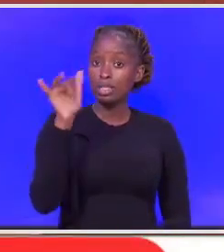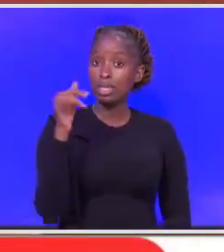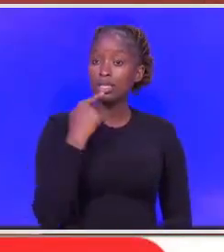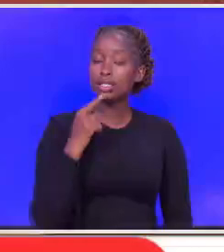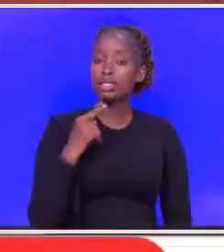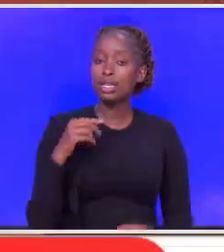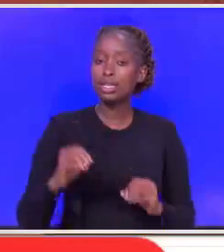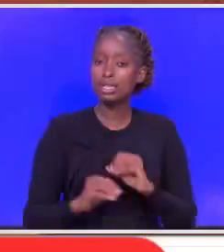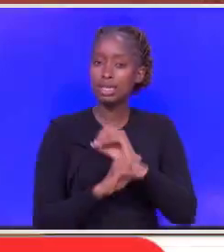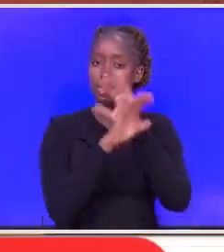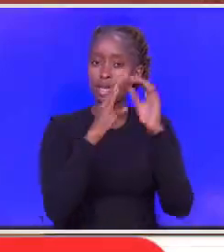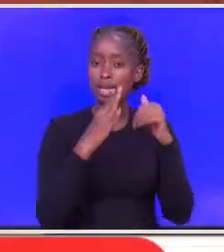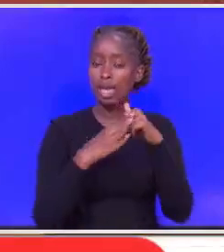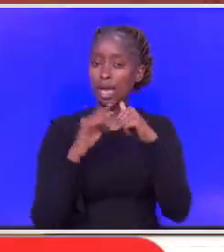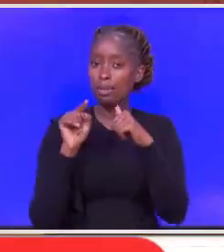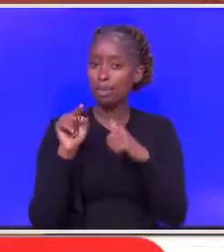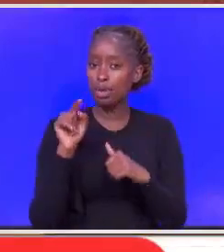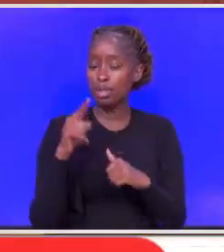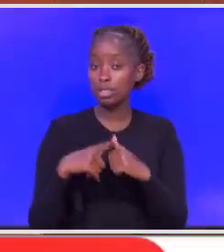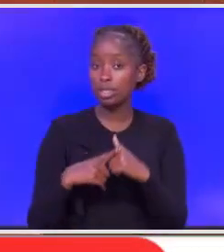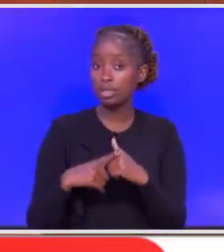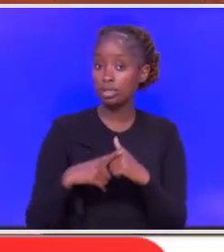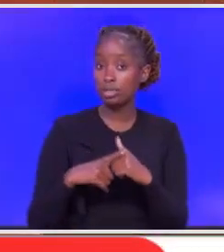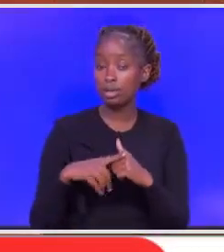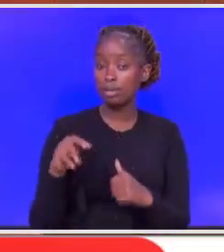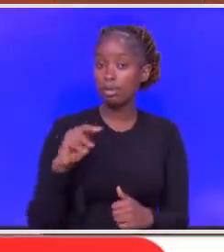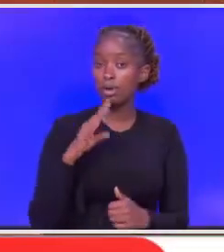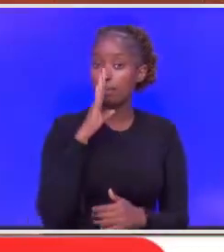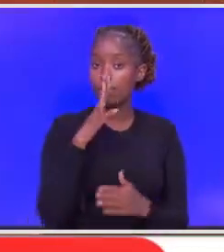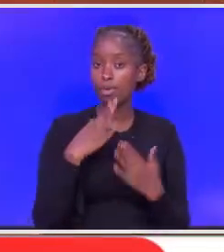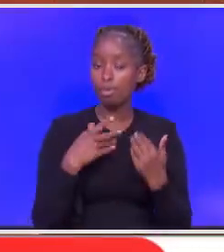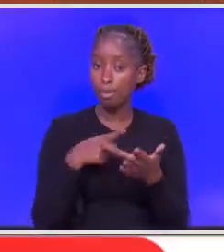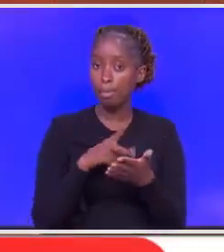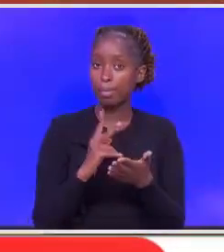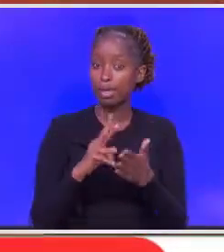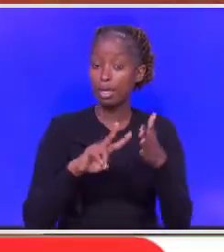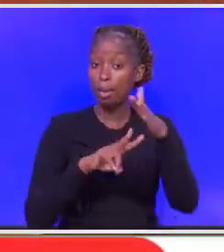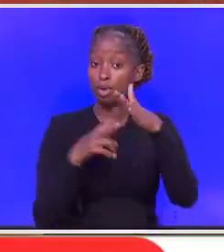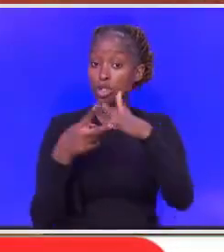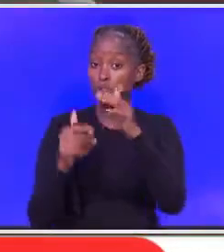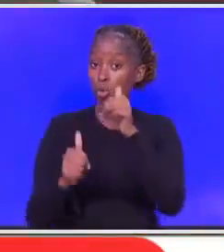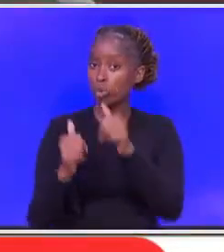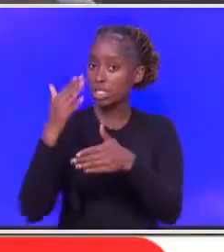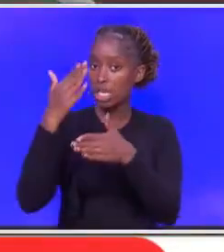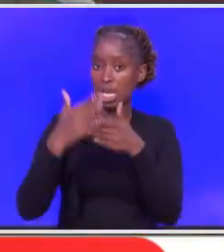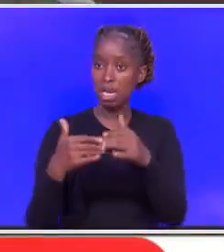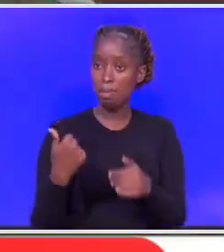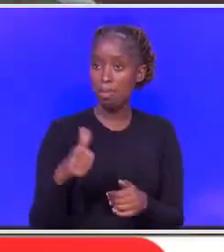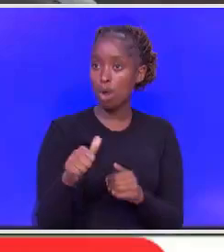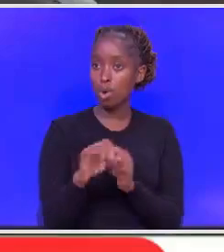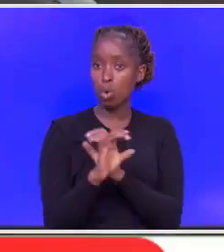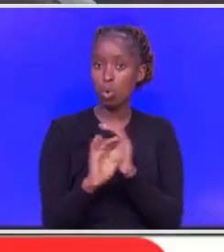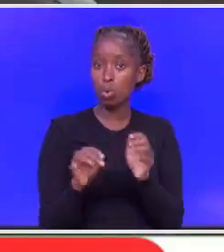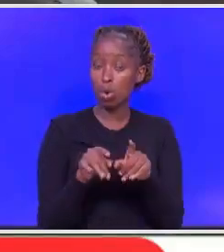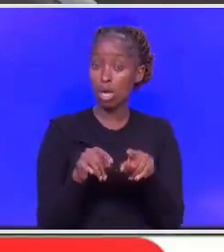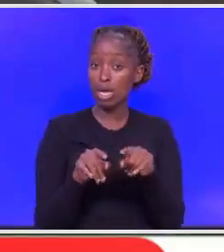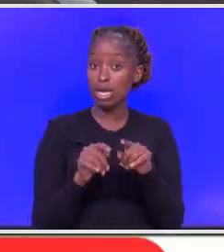bilioni 2.9 zililipwa kwa miradi ambayo haijakamilika. Kwa mfano, kaunti ya Nairobi ililipa